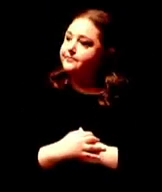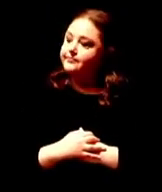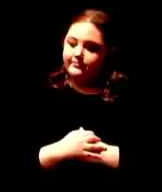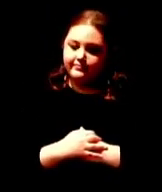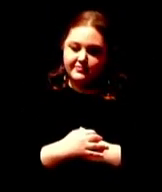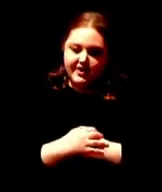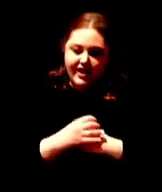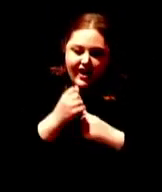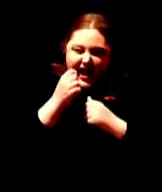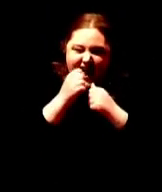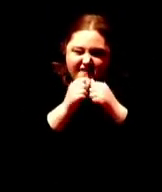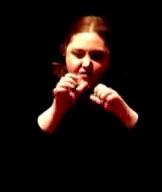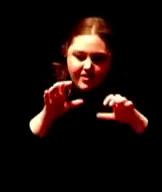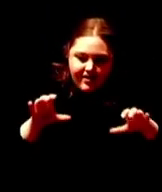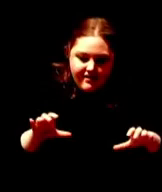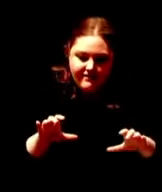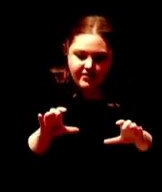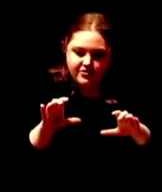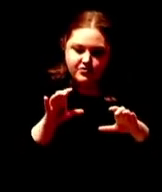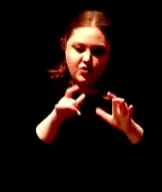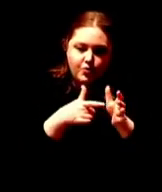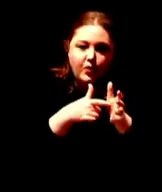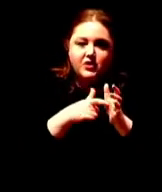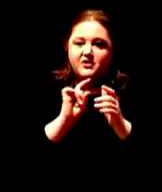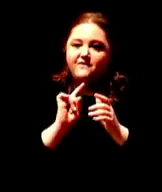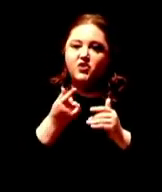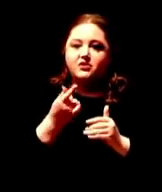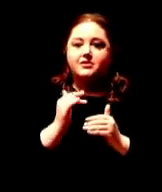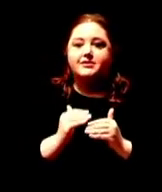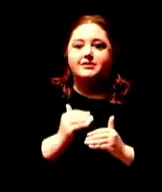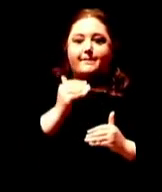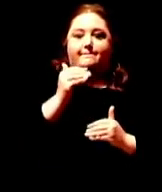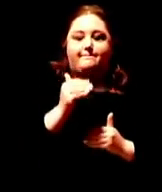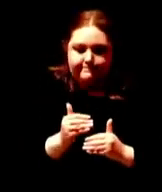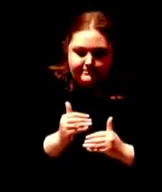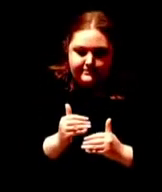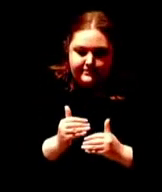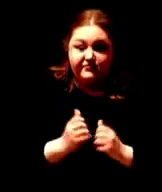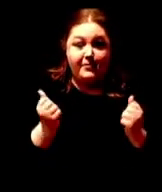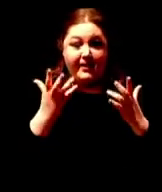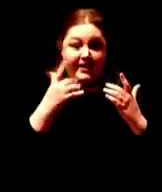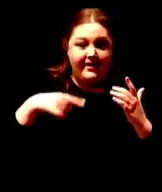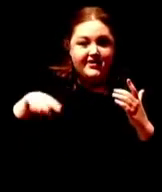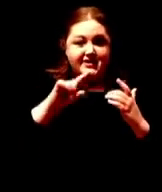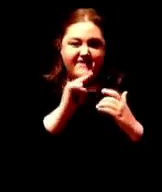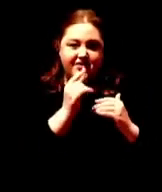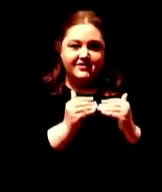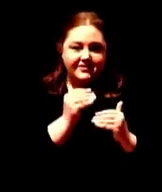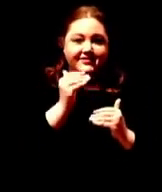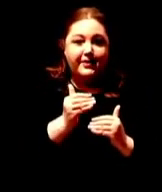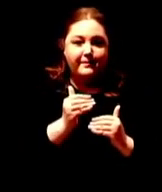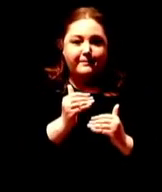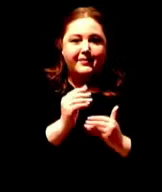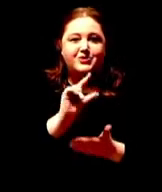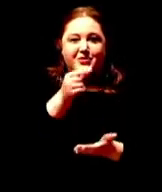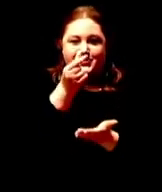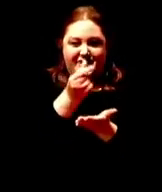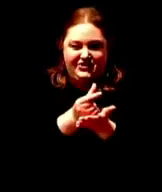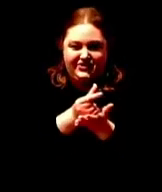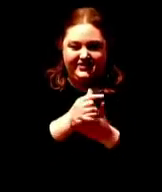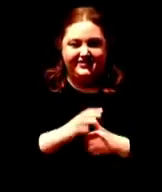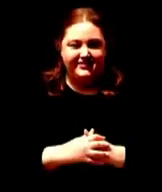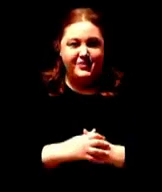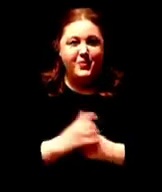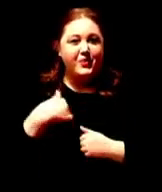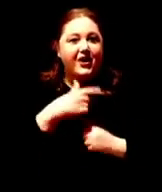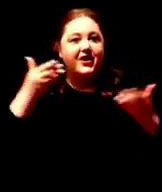"Every adventure requires a first step." And for many of us, that first step is graduation. We are all